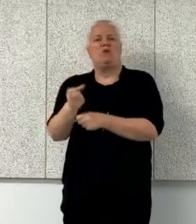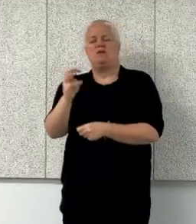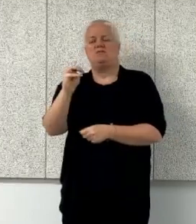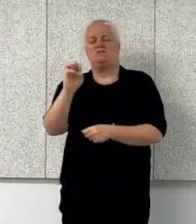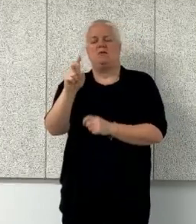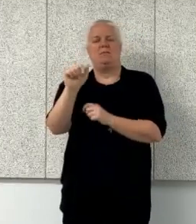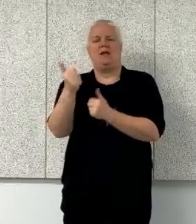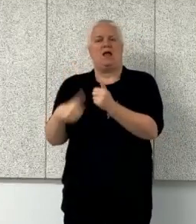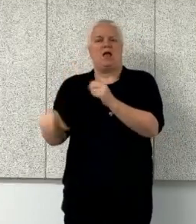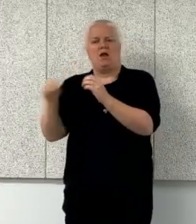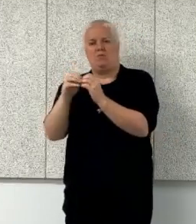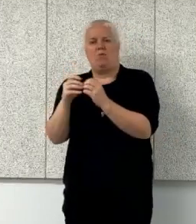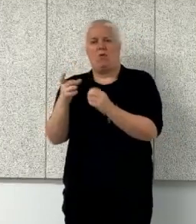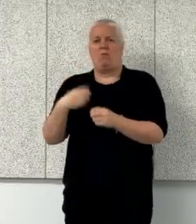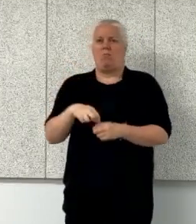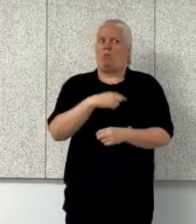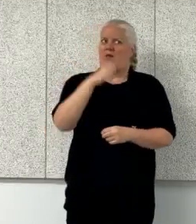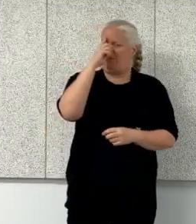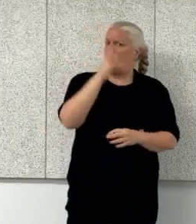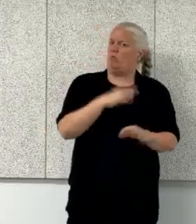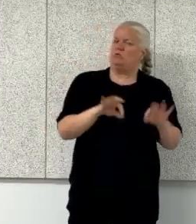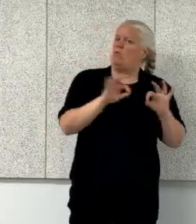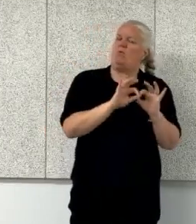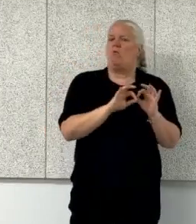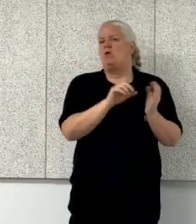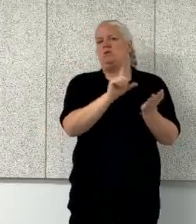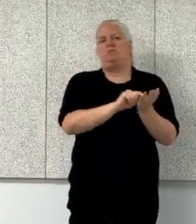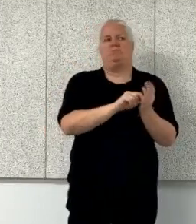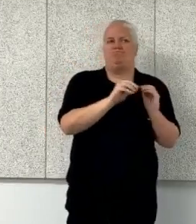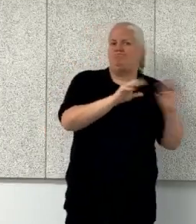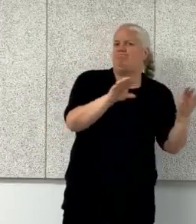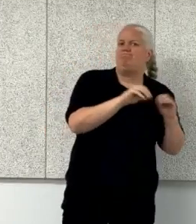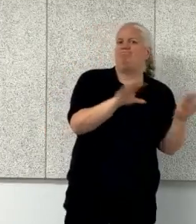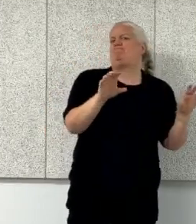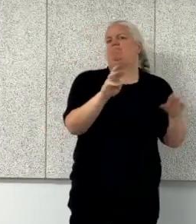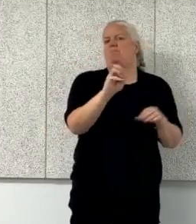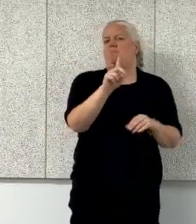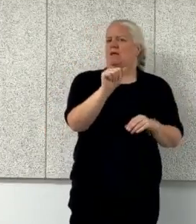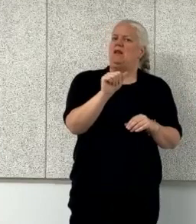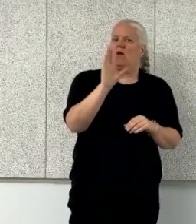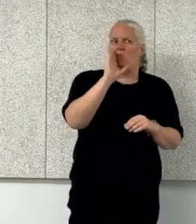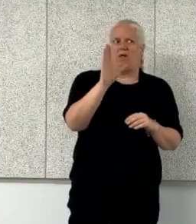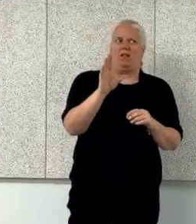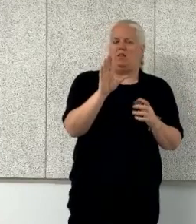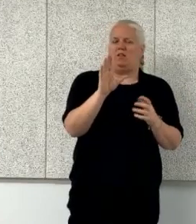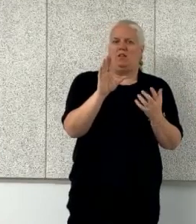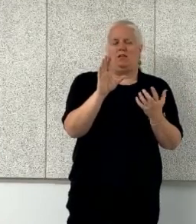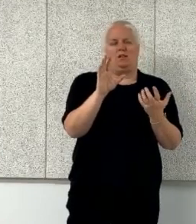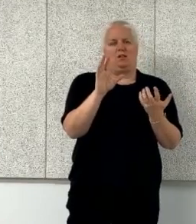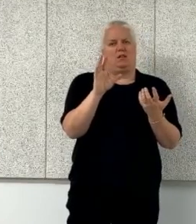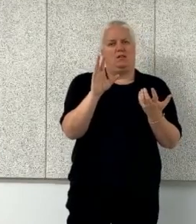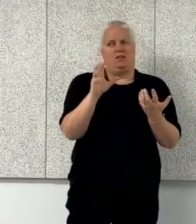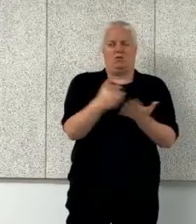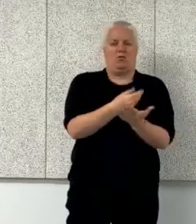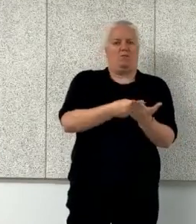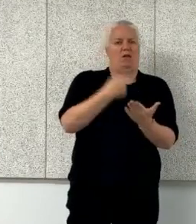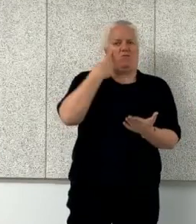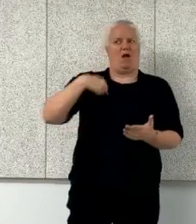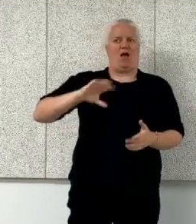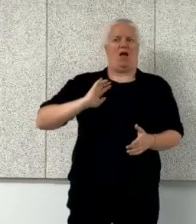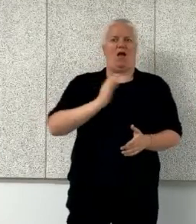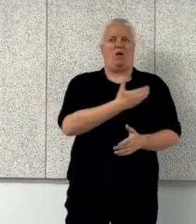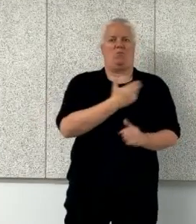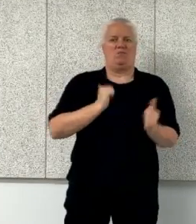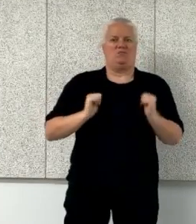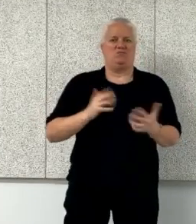as this element of our, you know, earned media strategies that are going to sort of make or break a show or a property or whatever it is.